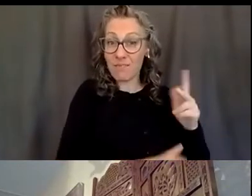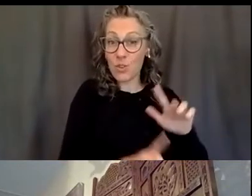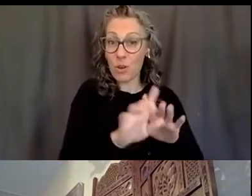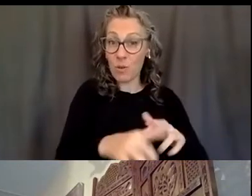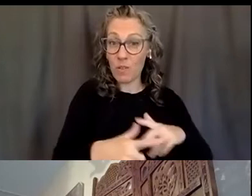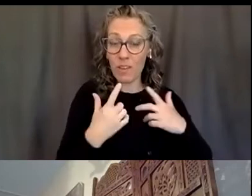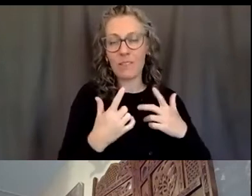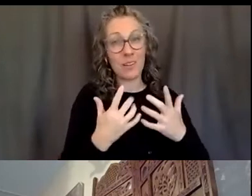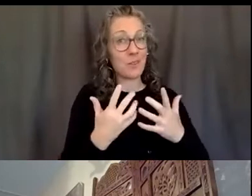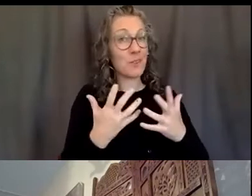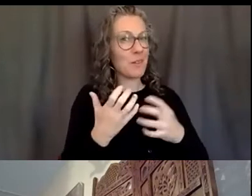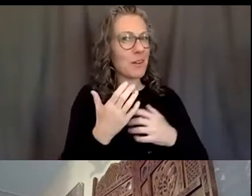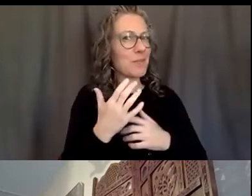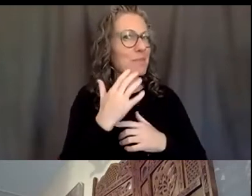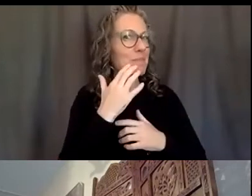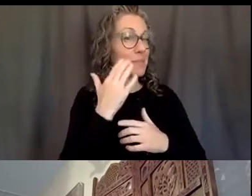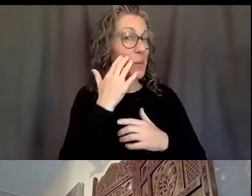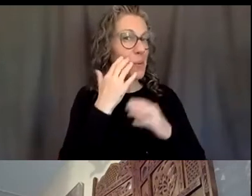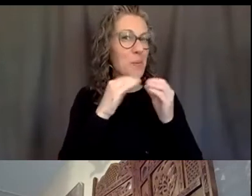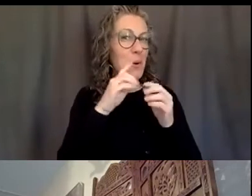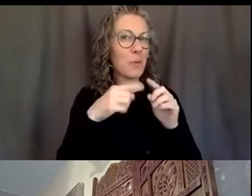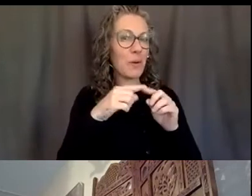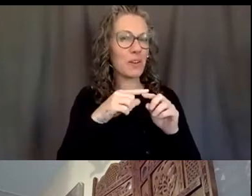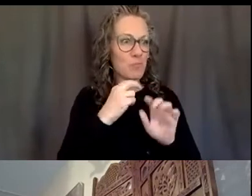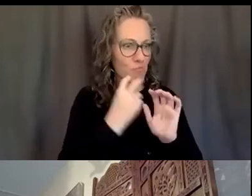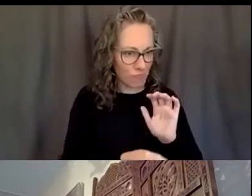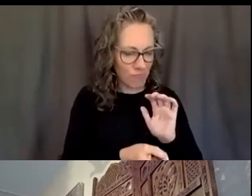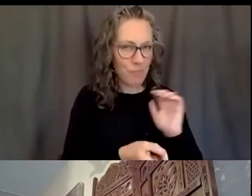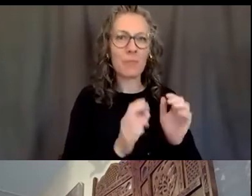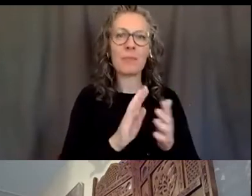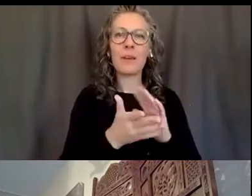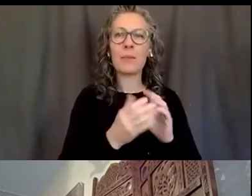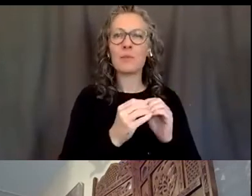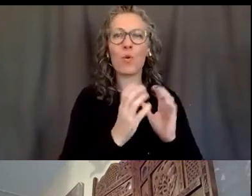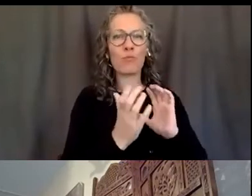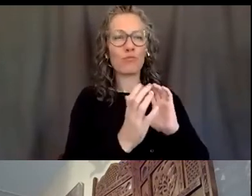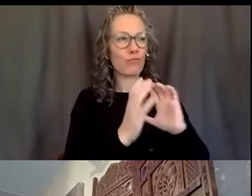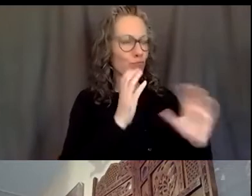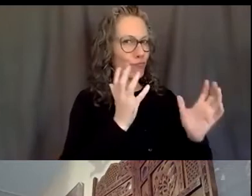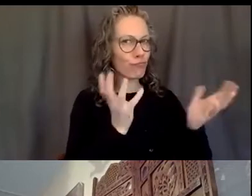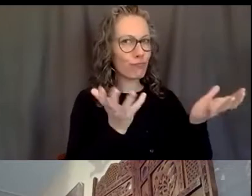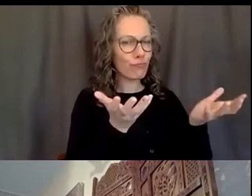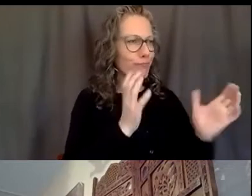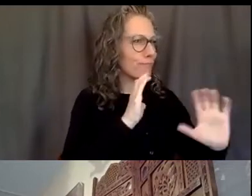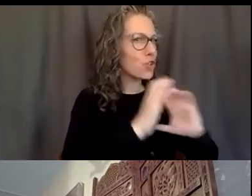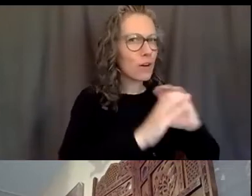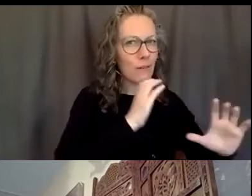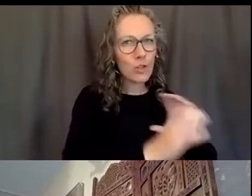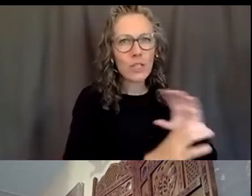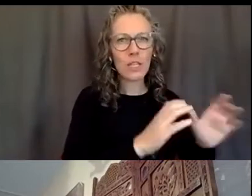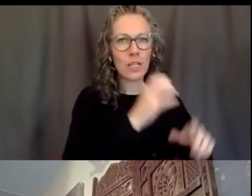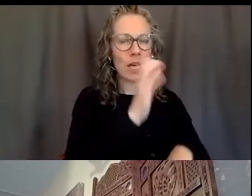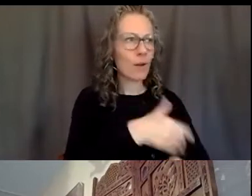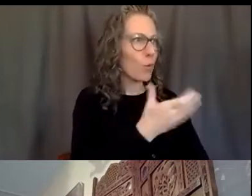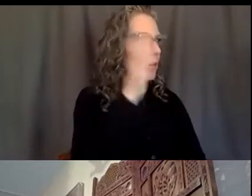would love to hear, once you get more into that and it becomes more of a two-way, how it turns out, you know, what